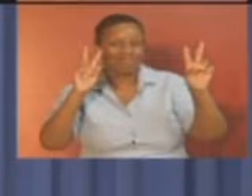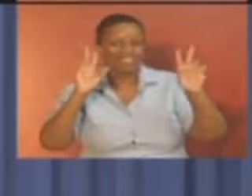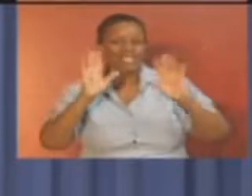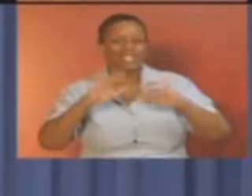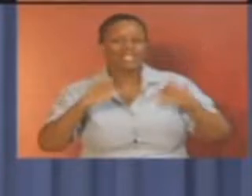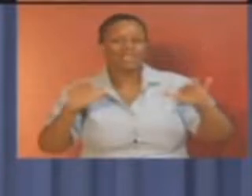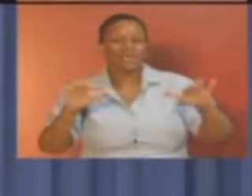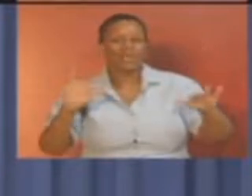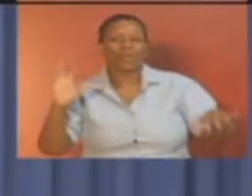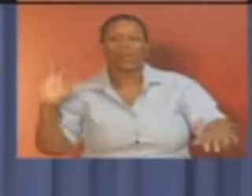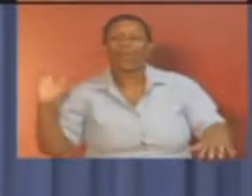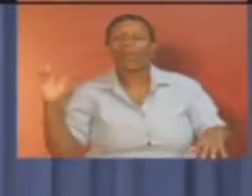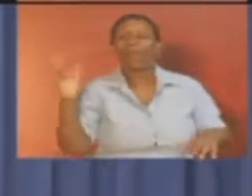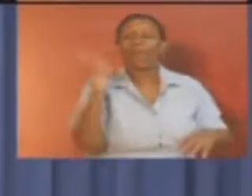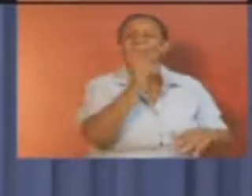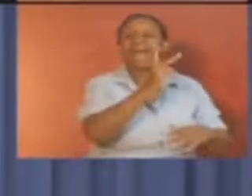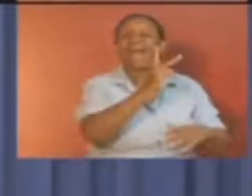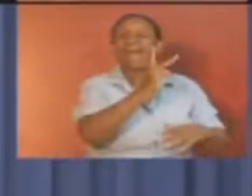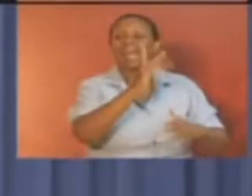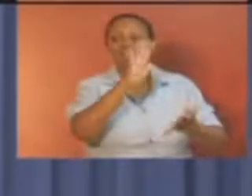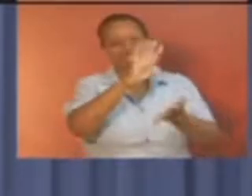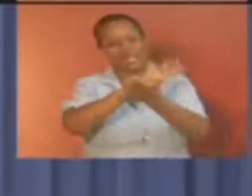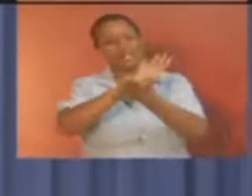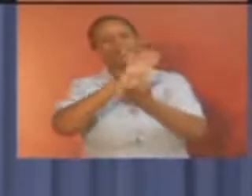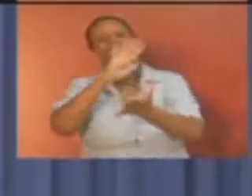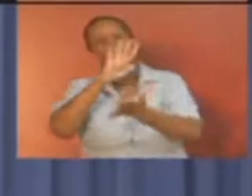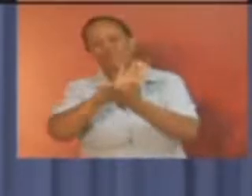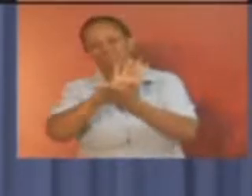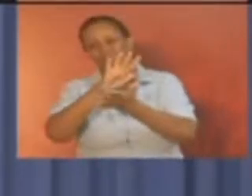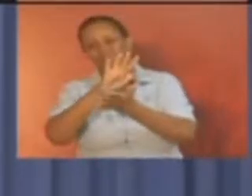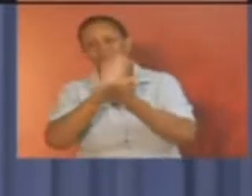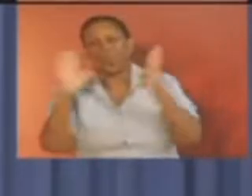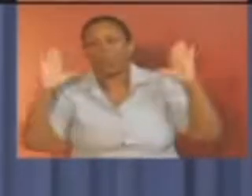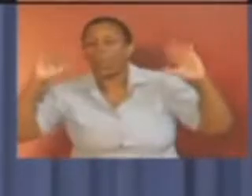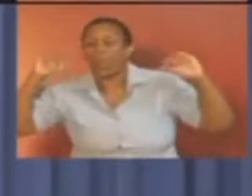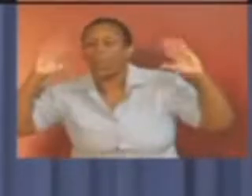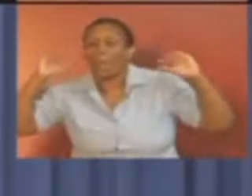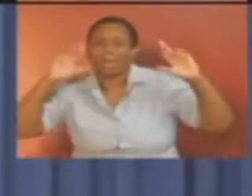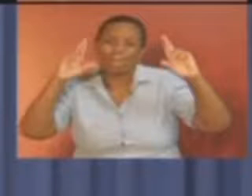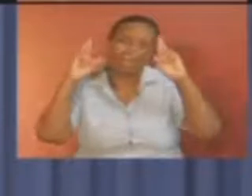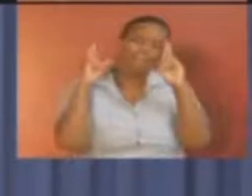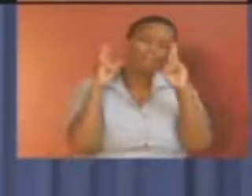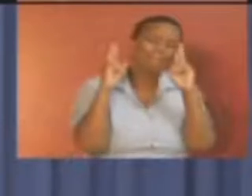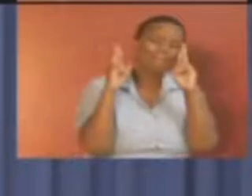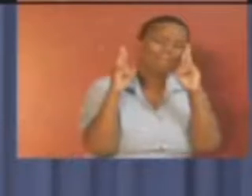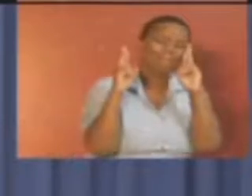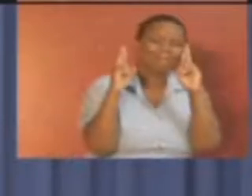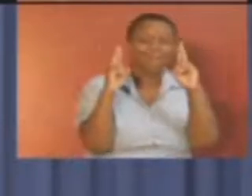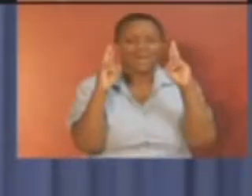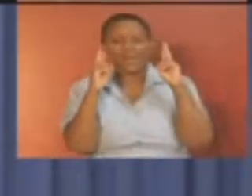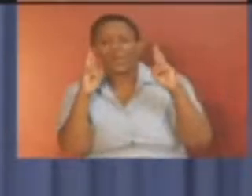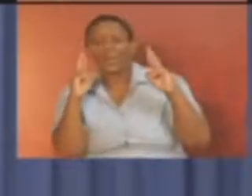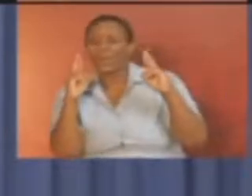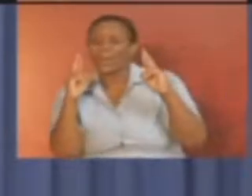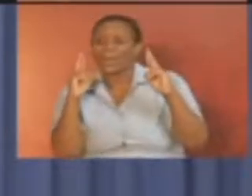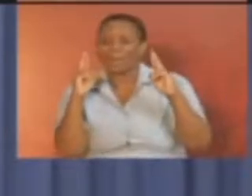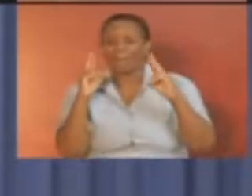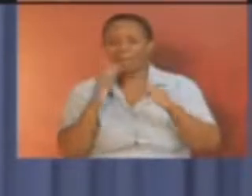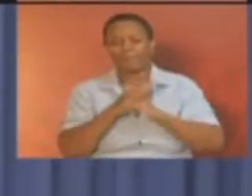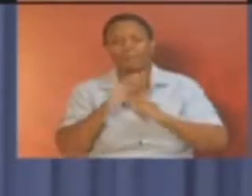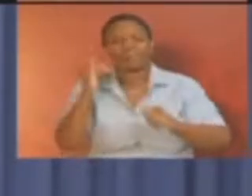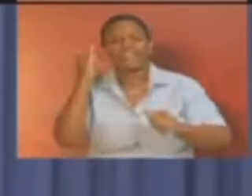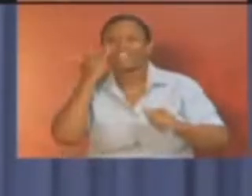will be answered and our actions will bring reward, that we may be able to be in a position to start a school year, if not in